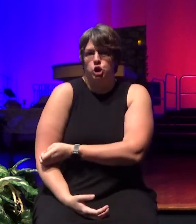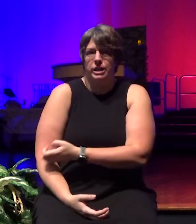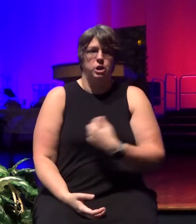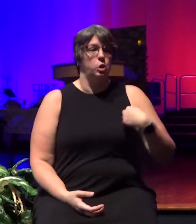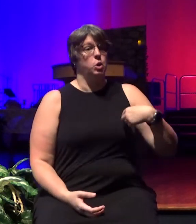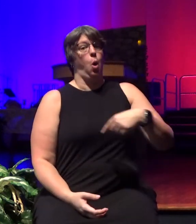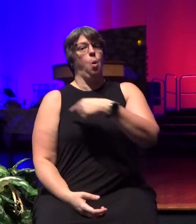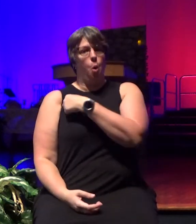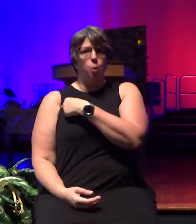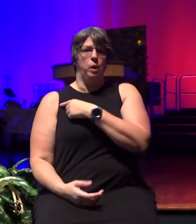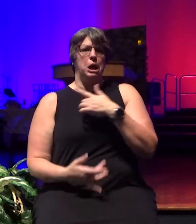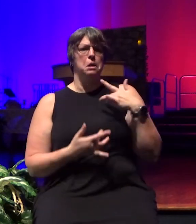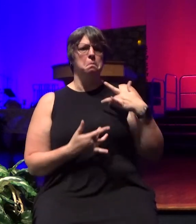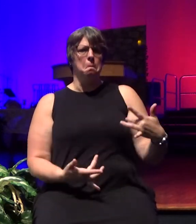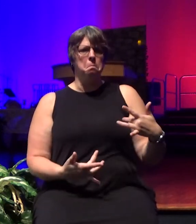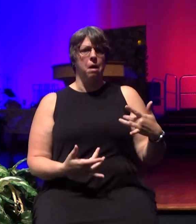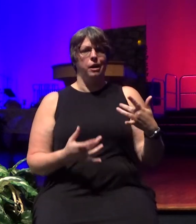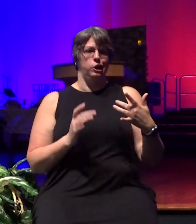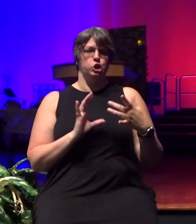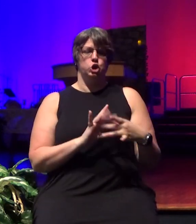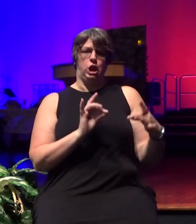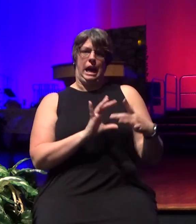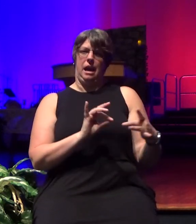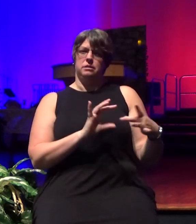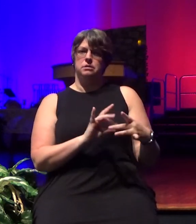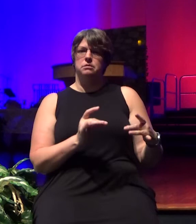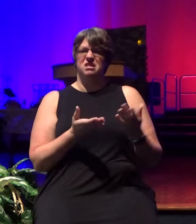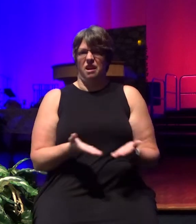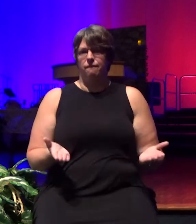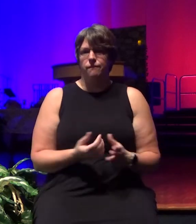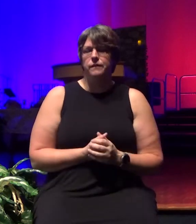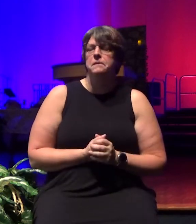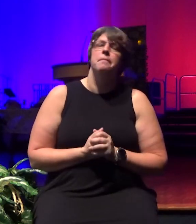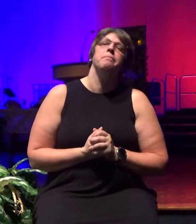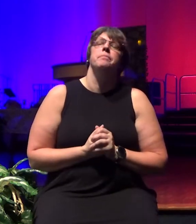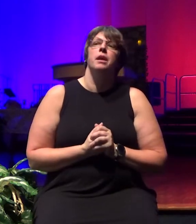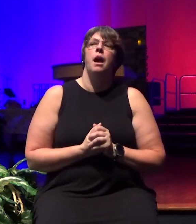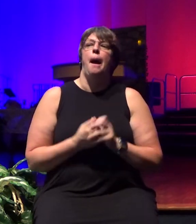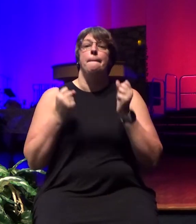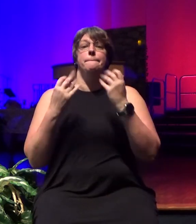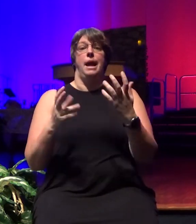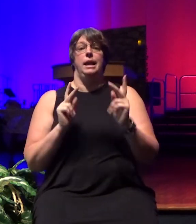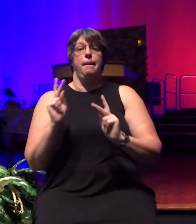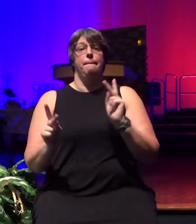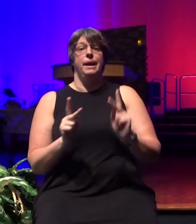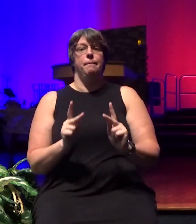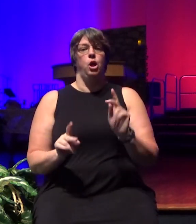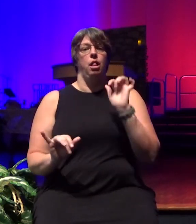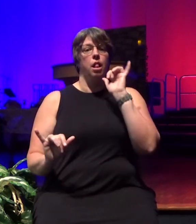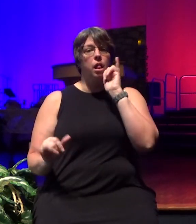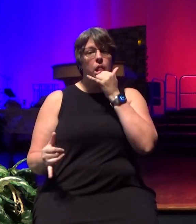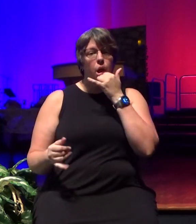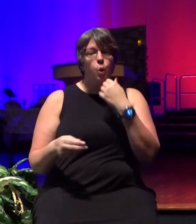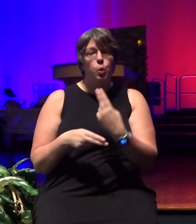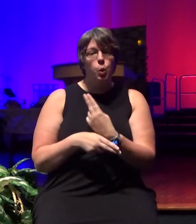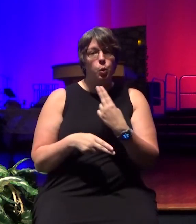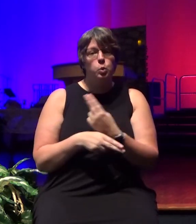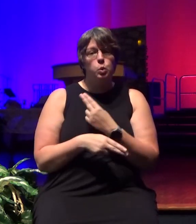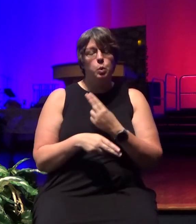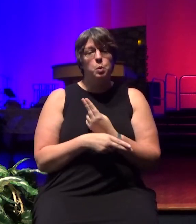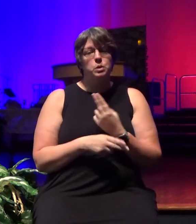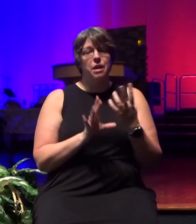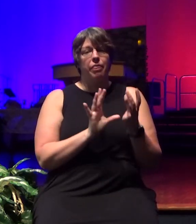And the interesting thing is that many people misuse this very powerful tool, and they chant